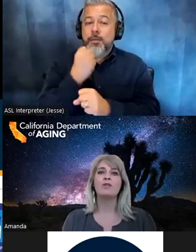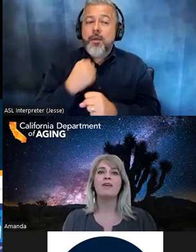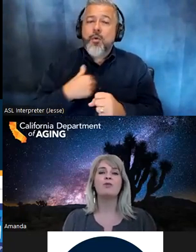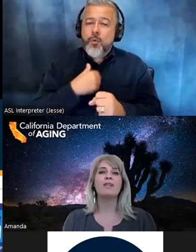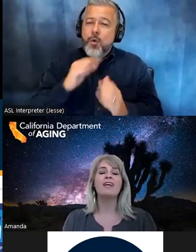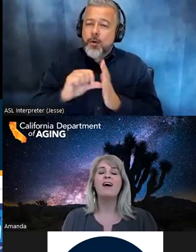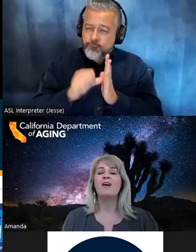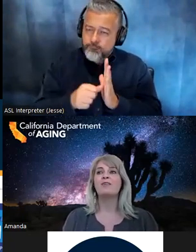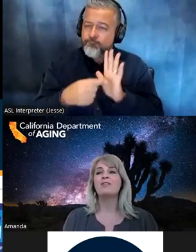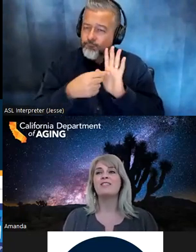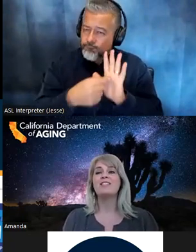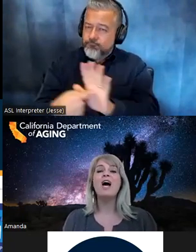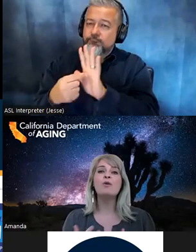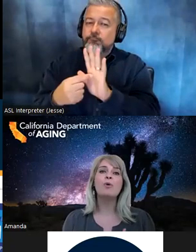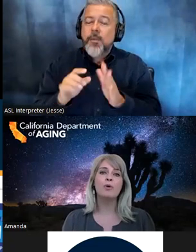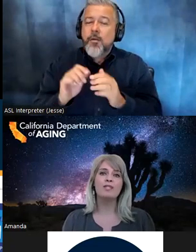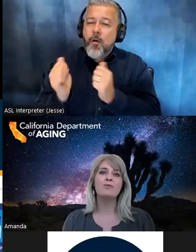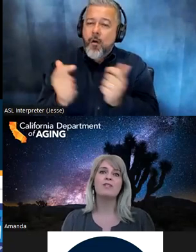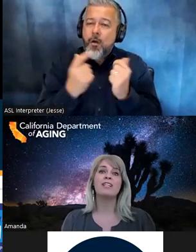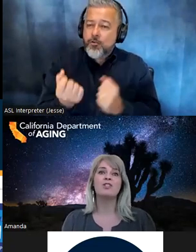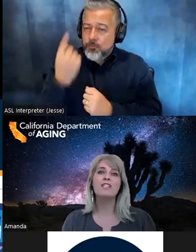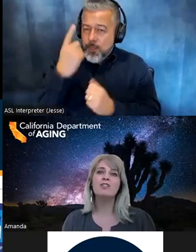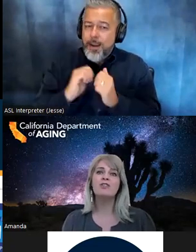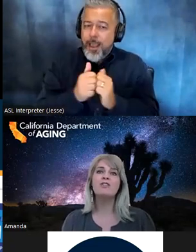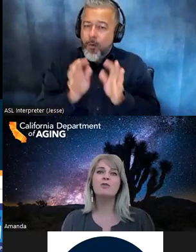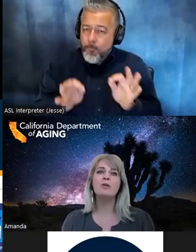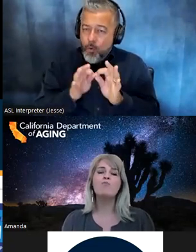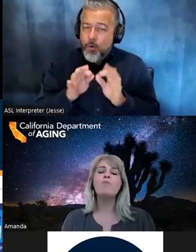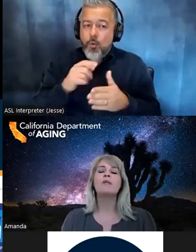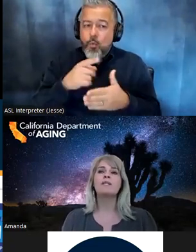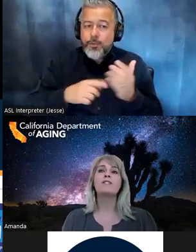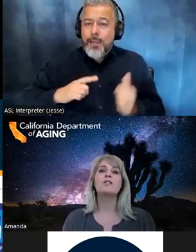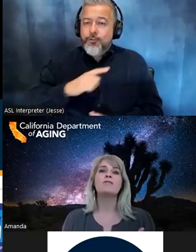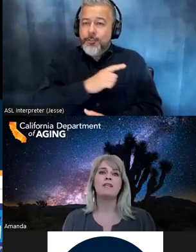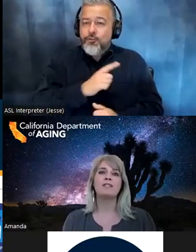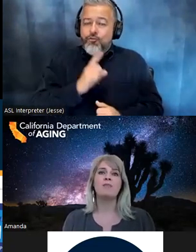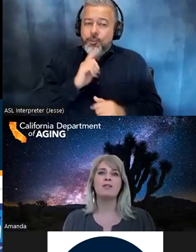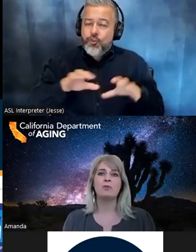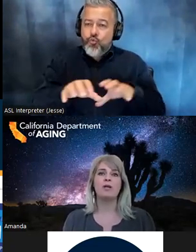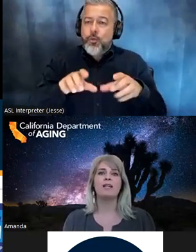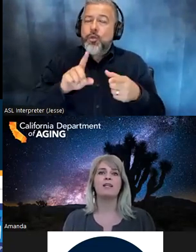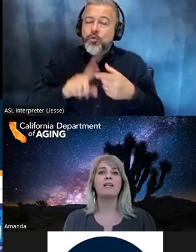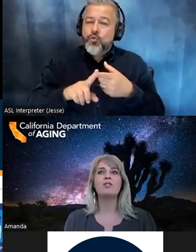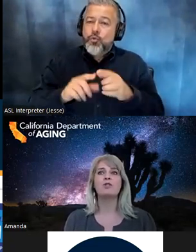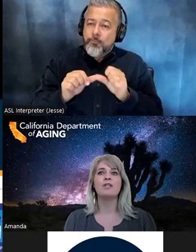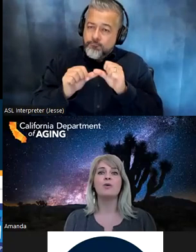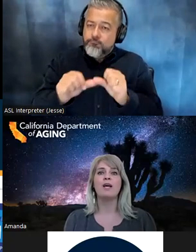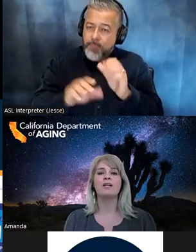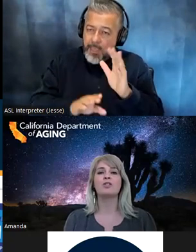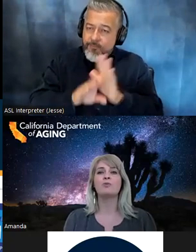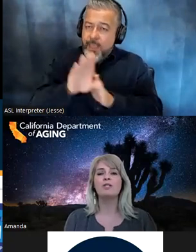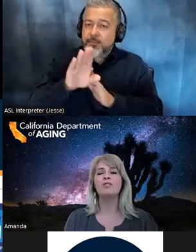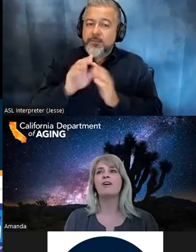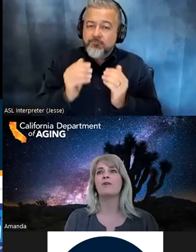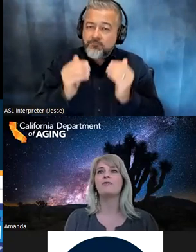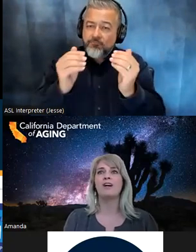sure that everyone understands how important what the legislature is doing is to advancing the master plan and ensuring that we